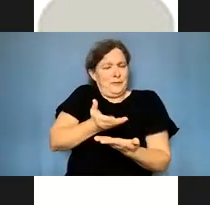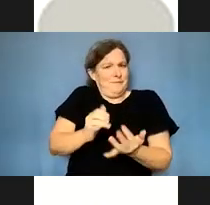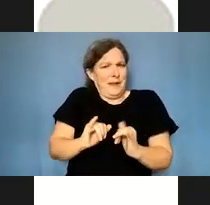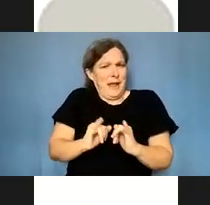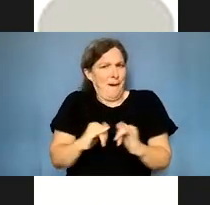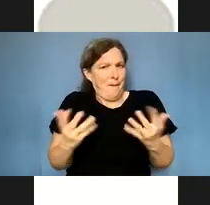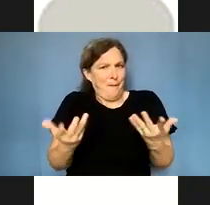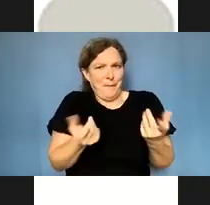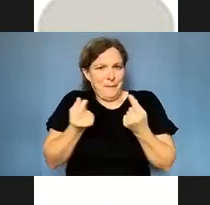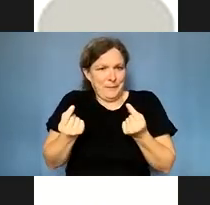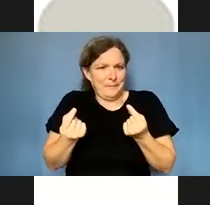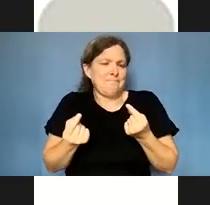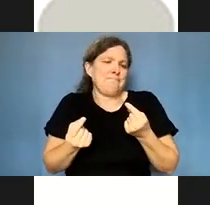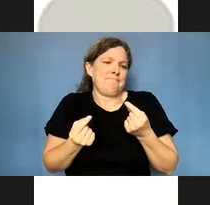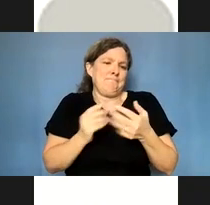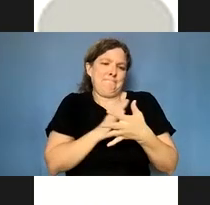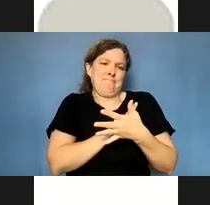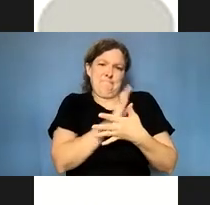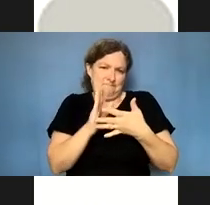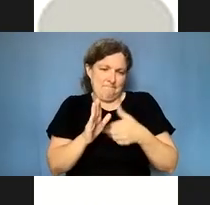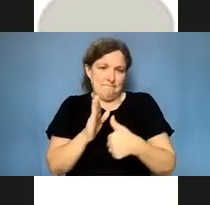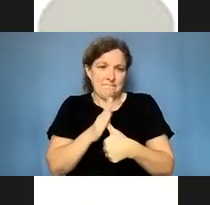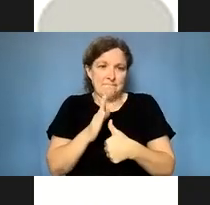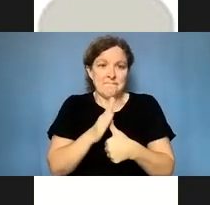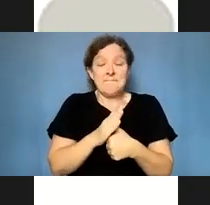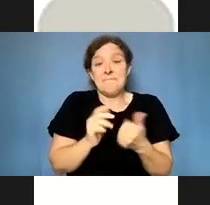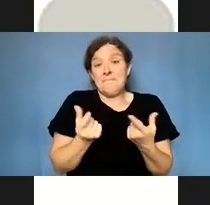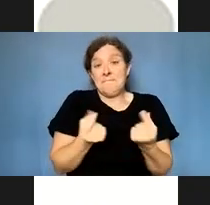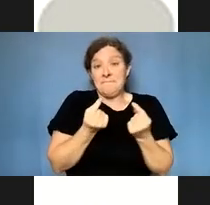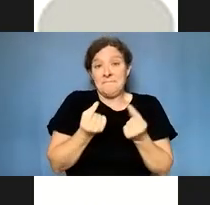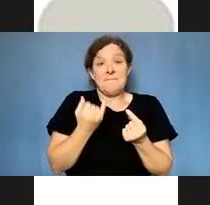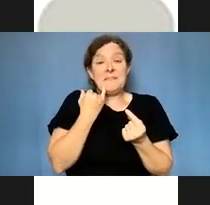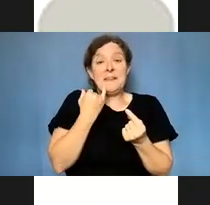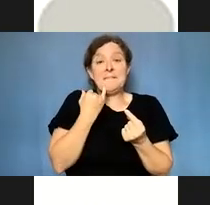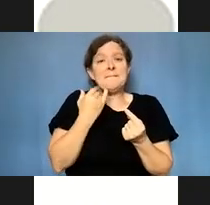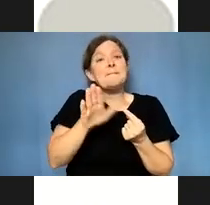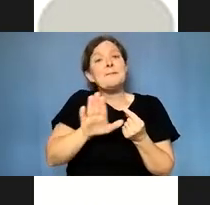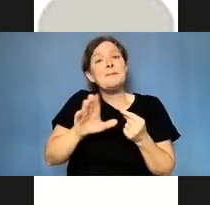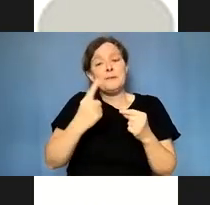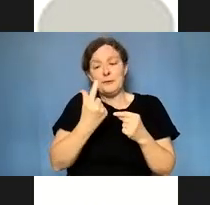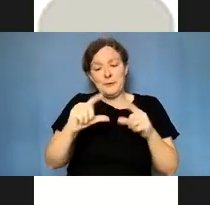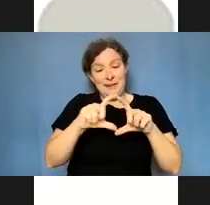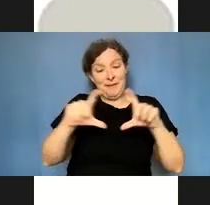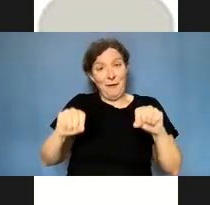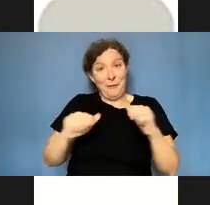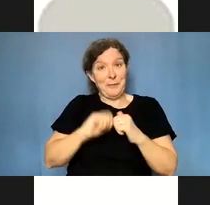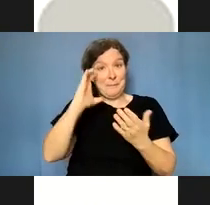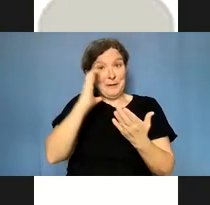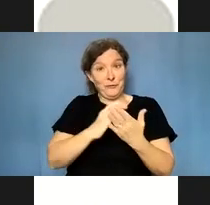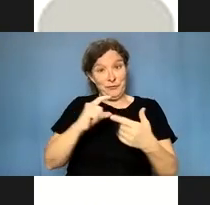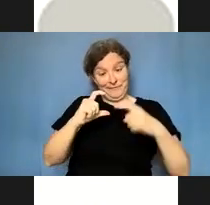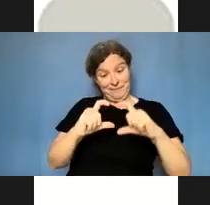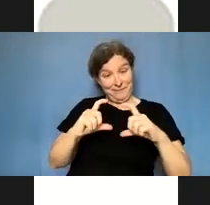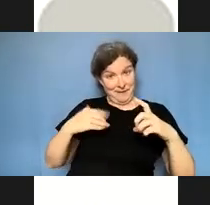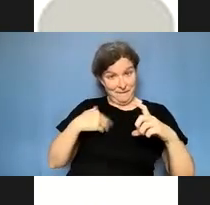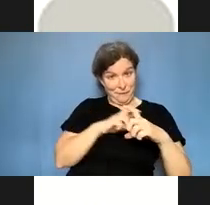There are a number of different ways. So one is if you have a green photo Ontario health card,